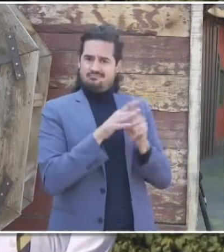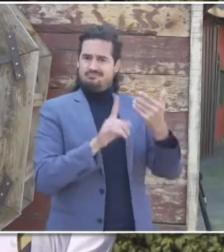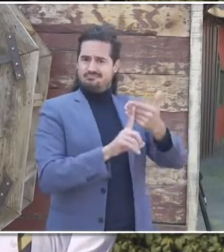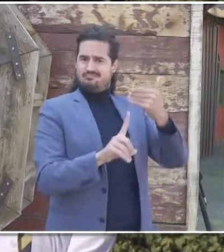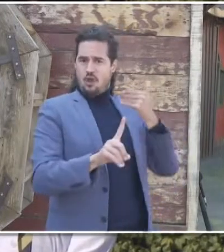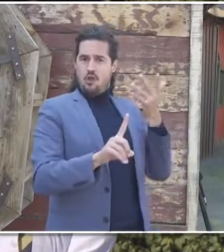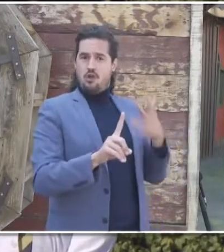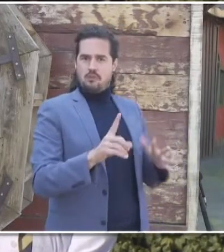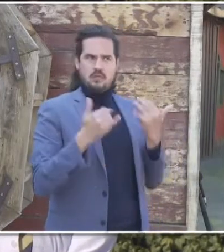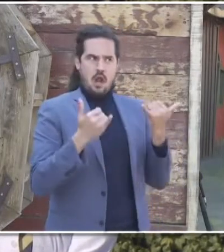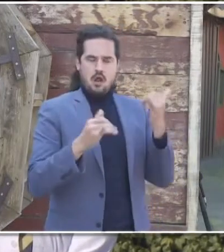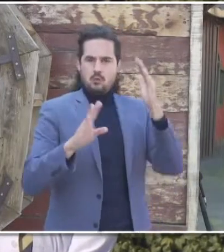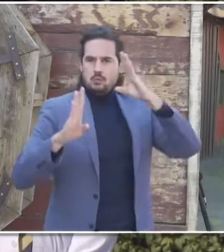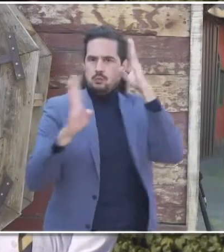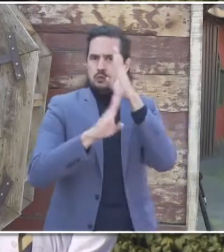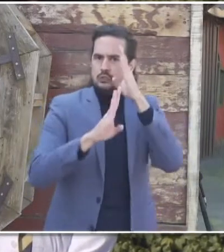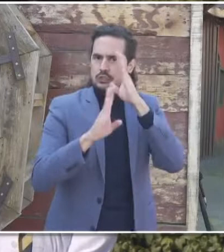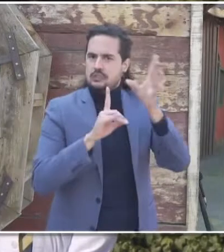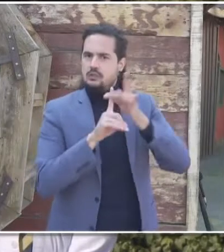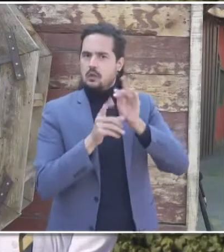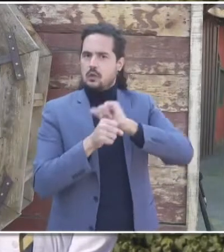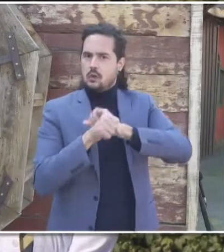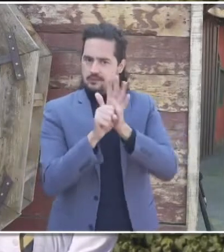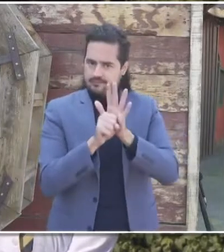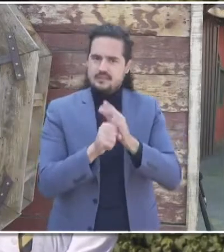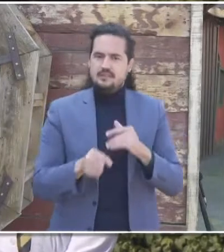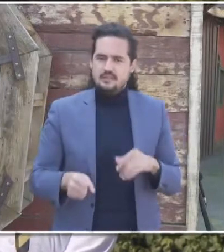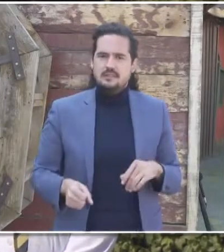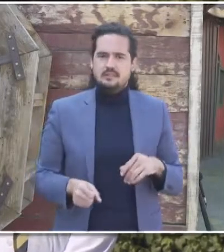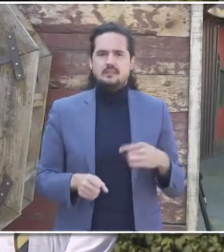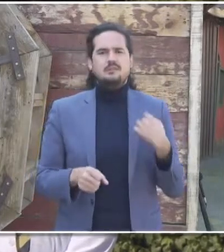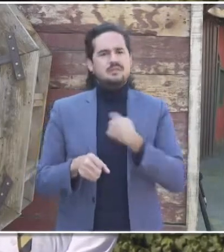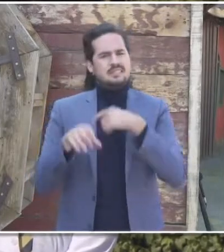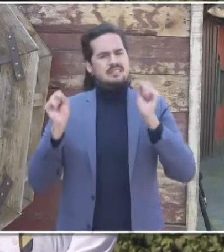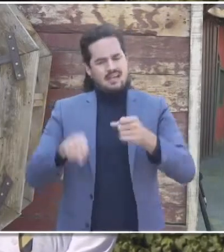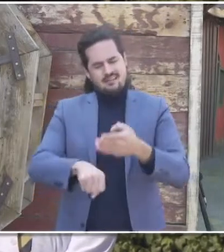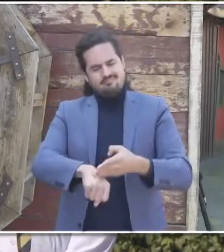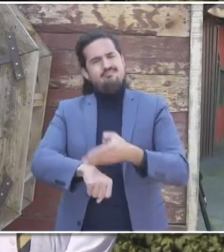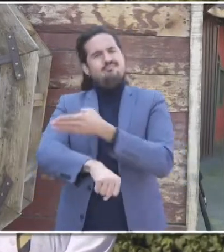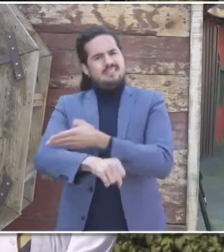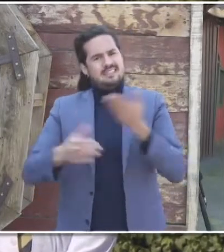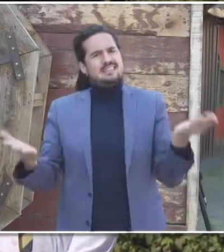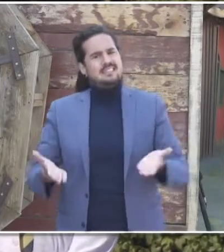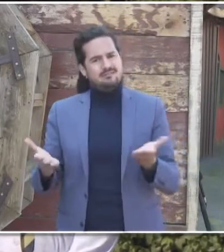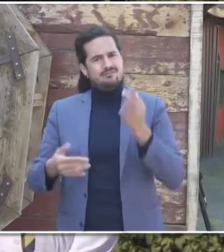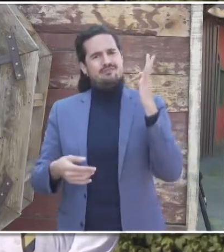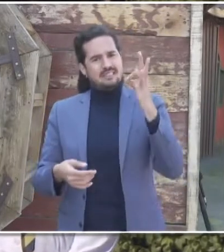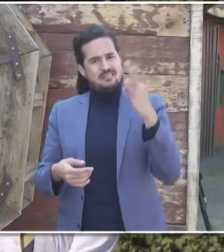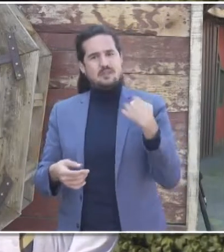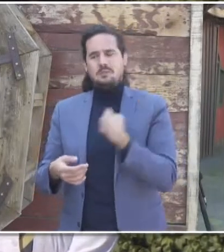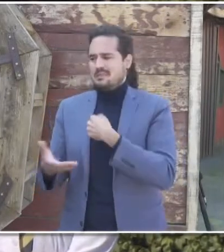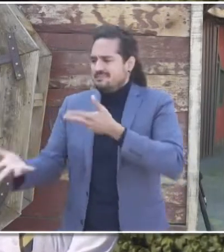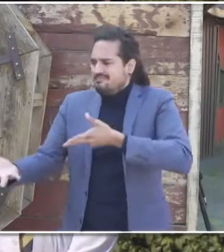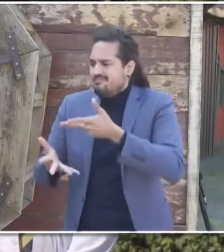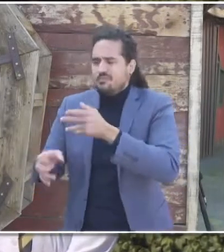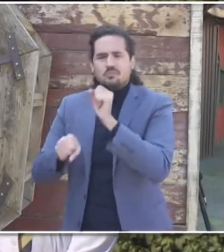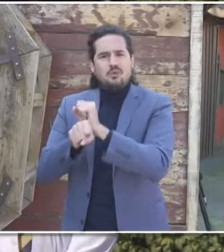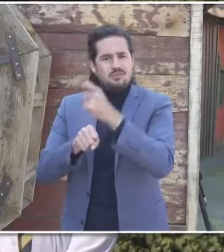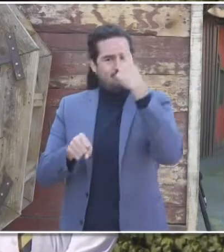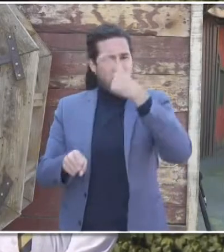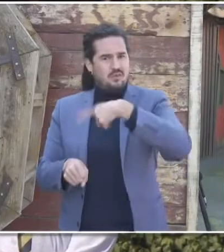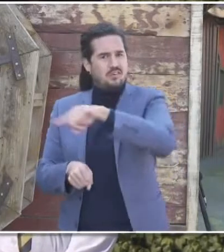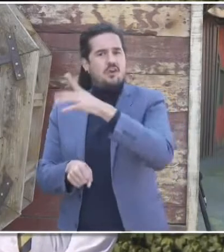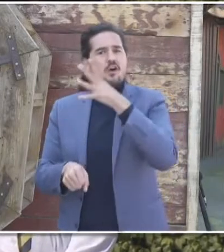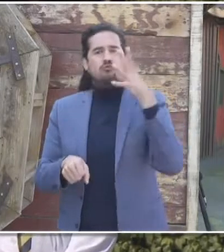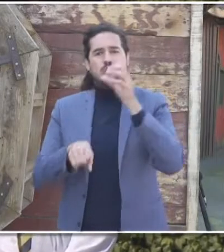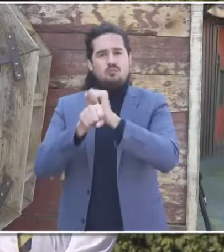support. For our farm workers, essential workers, we ought to treat them as they're essential workers, to ensure that our packing sheds and to